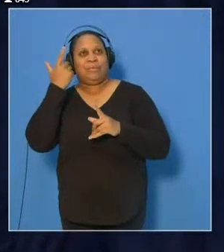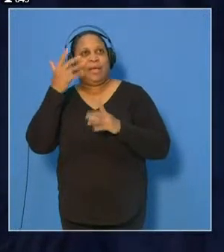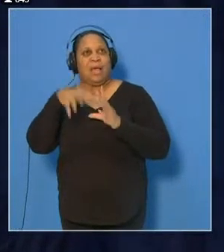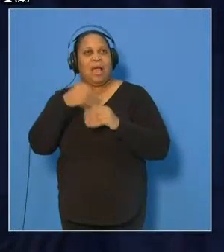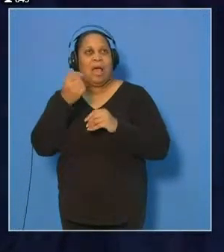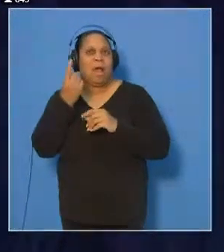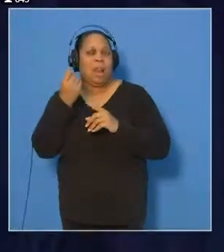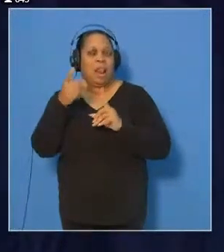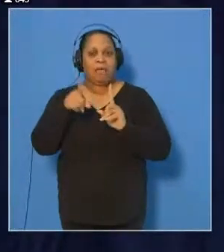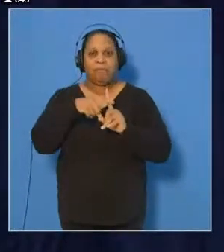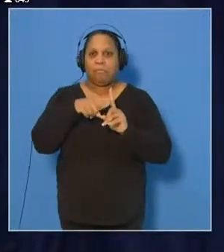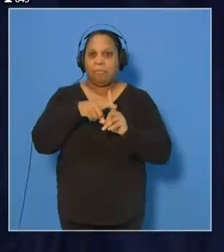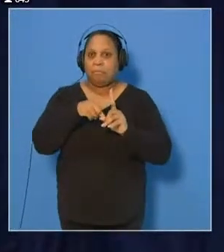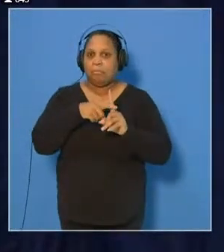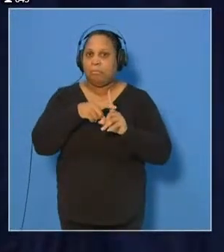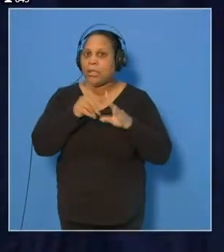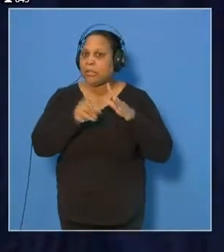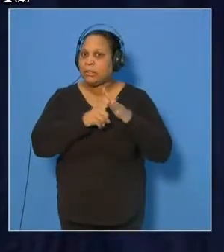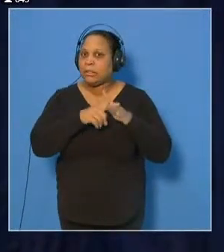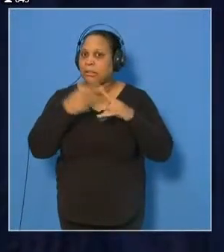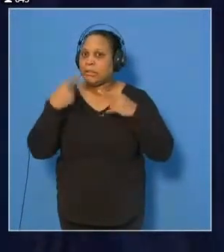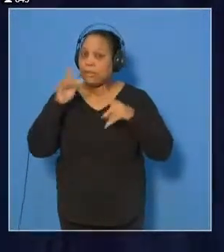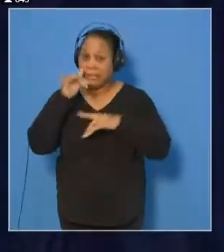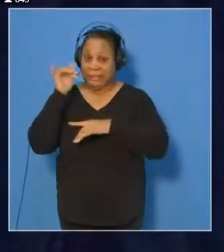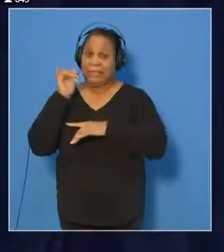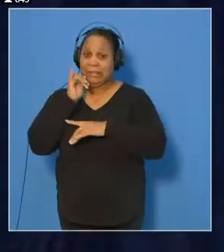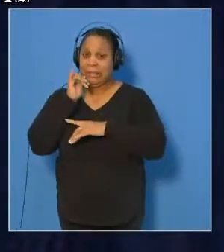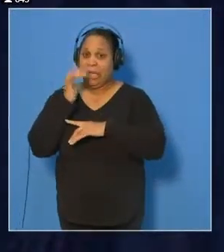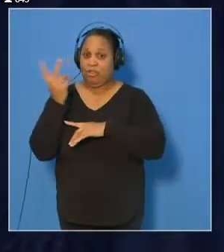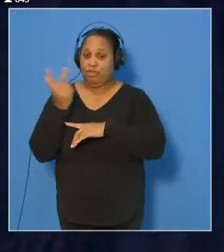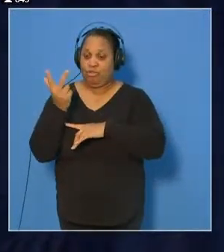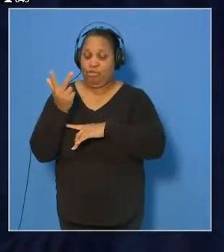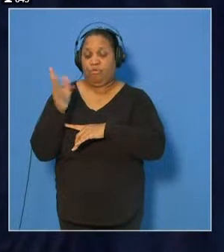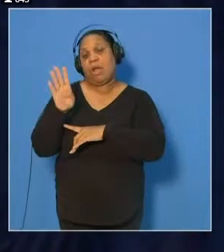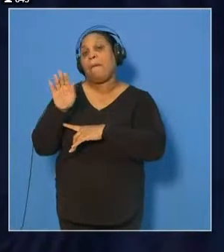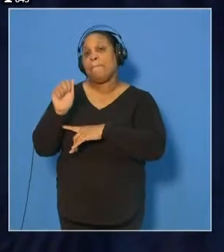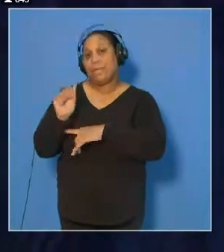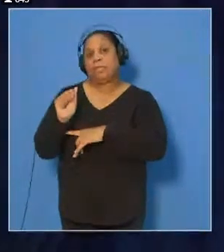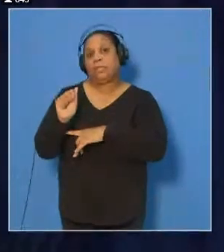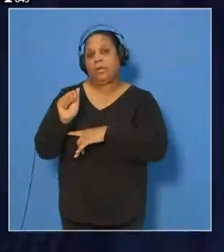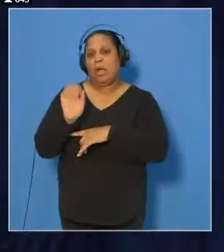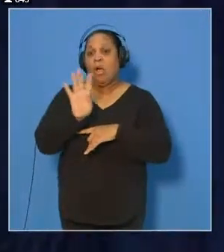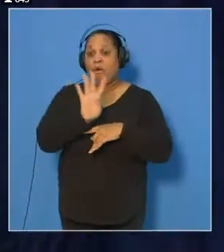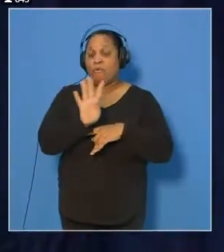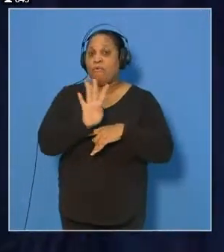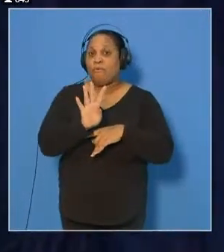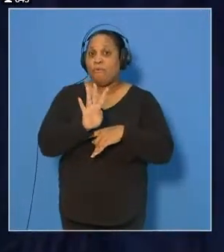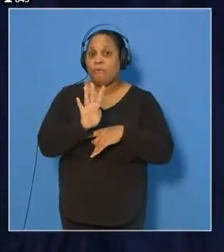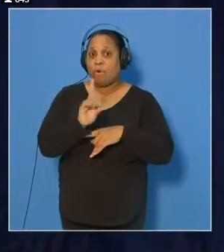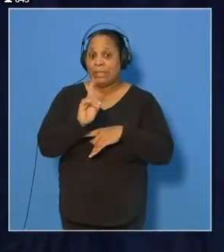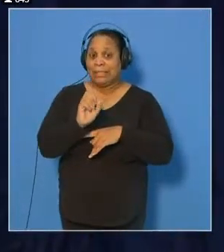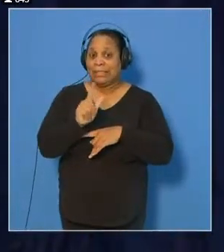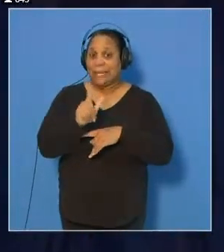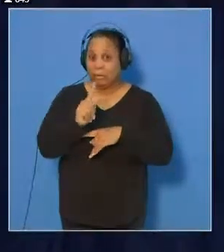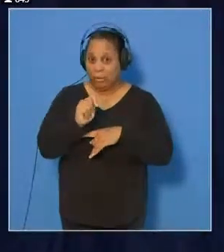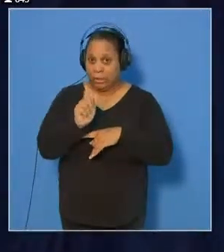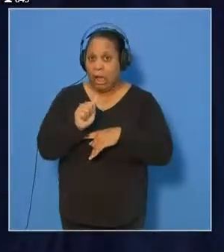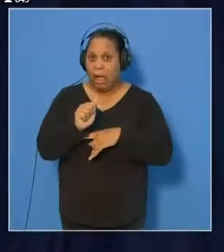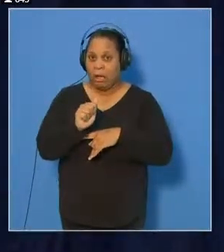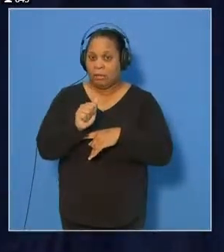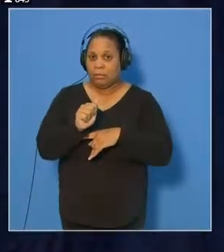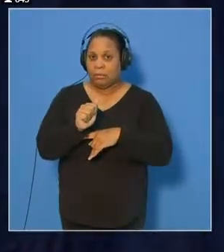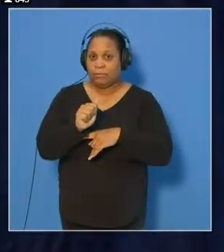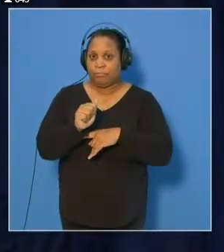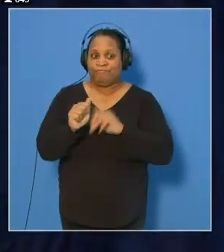11 positive cases that were announced yesterday, 3 were on the British Airways flight, 4 were on the Delta flight,